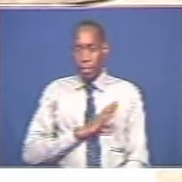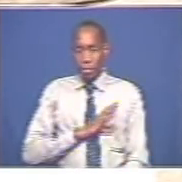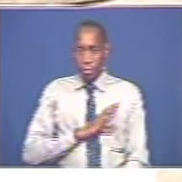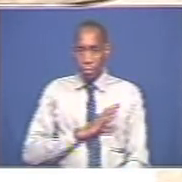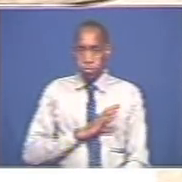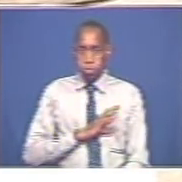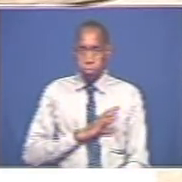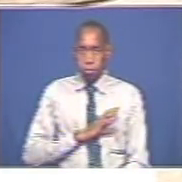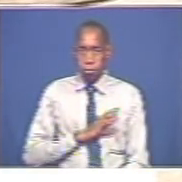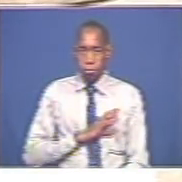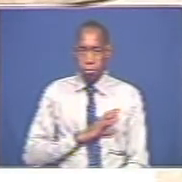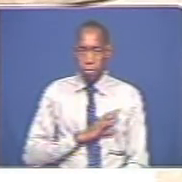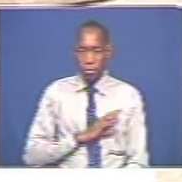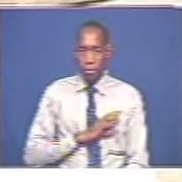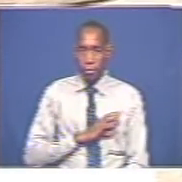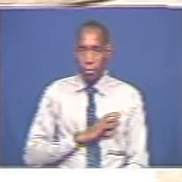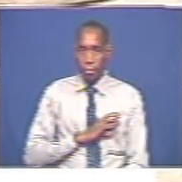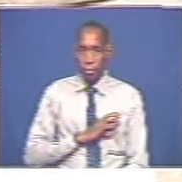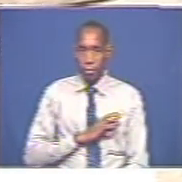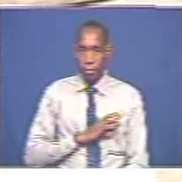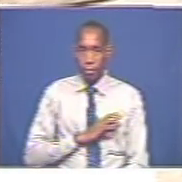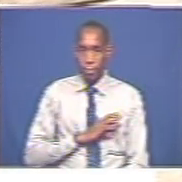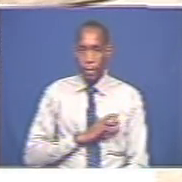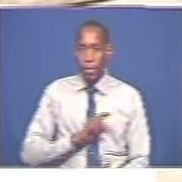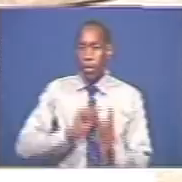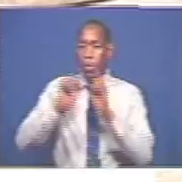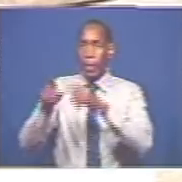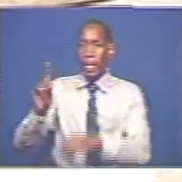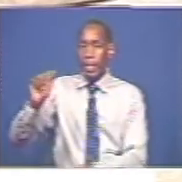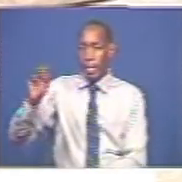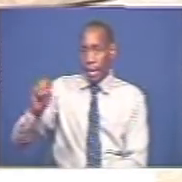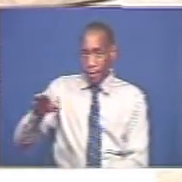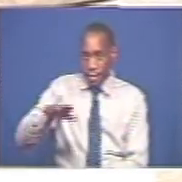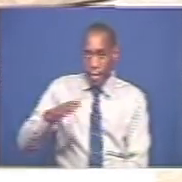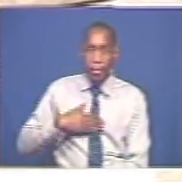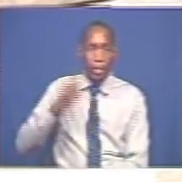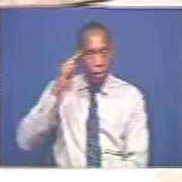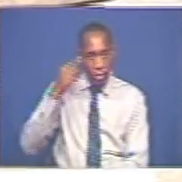I went all the way to a dam and I thought, this is it.